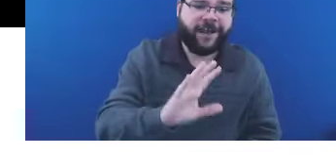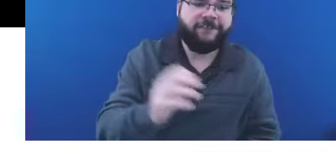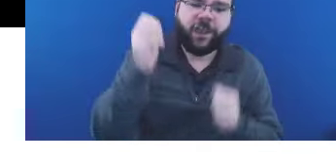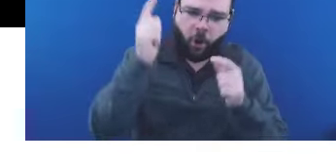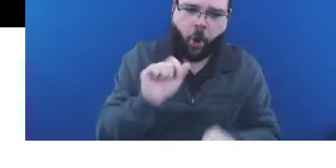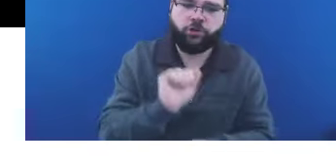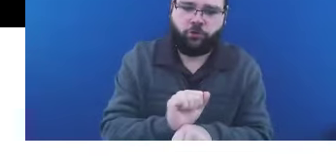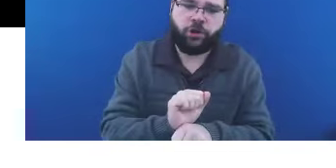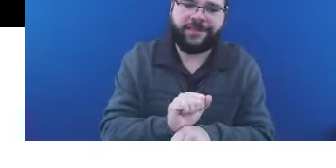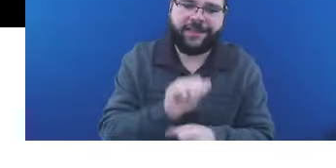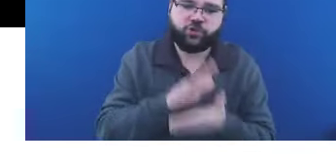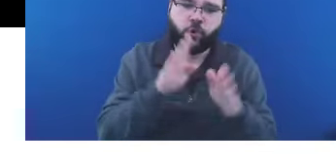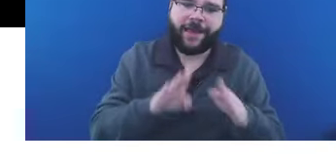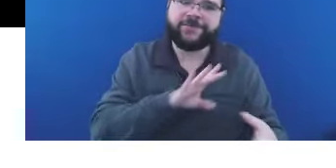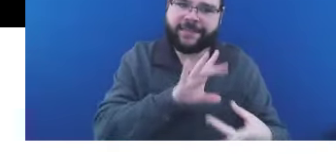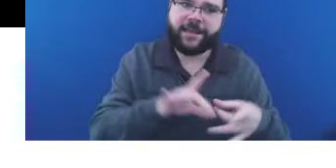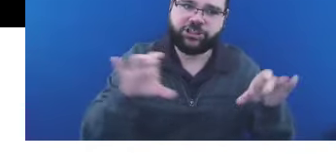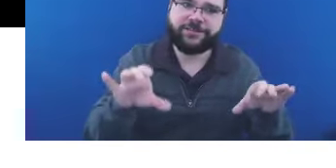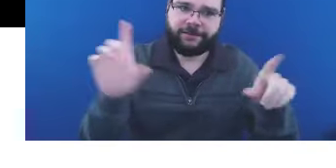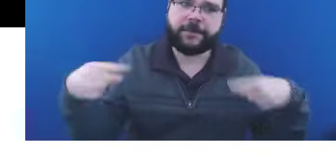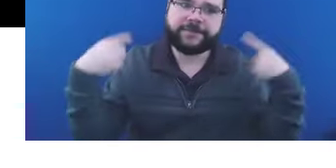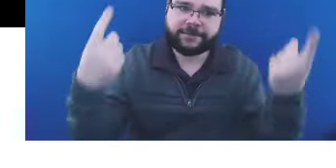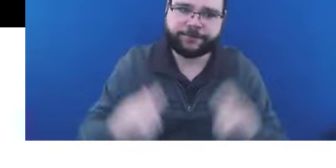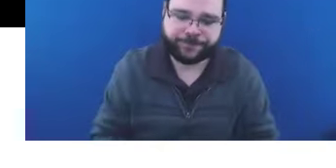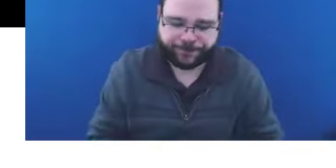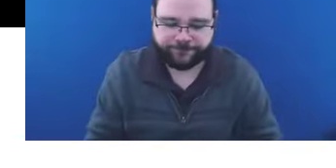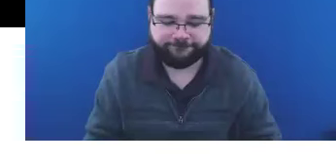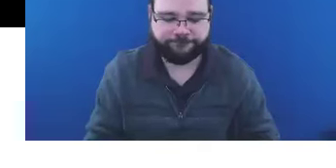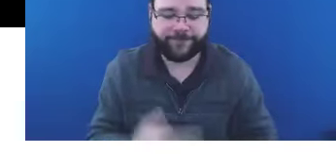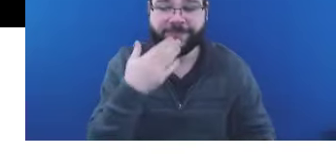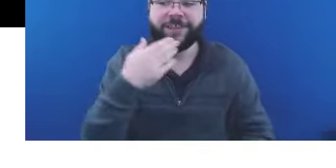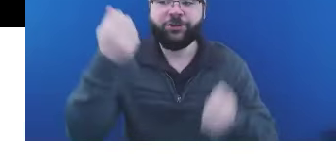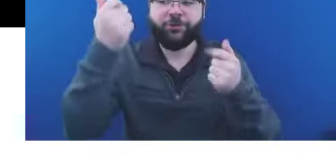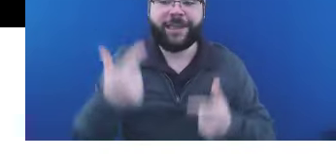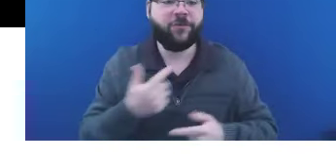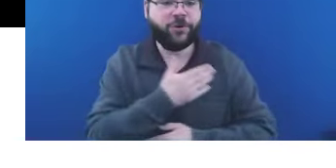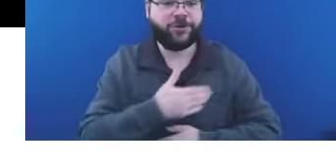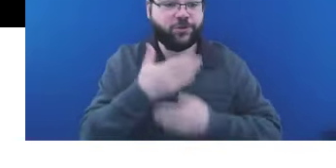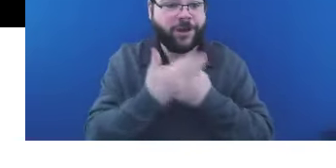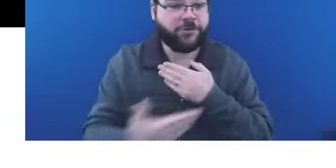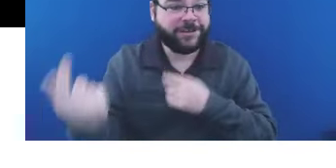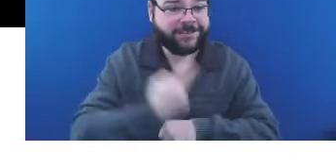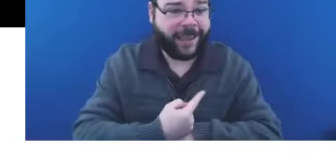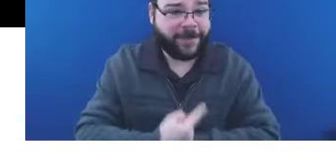does. Okay, well, thank you. Everyone have a great day.